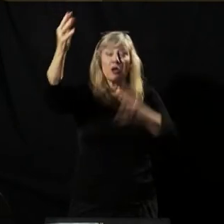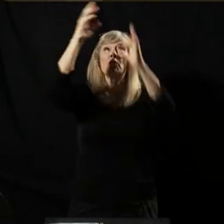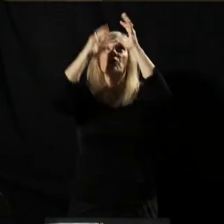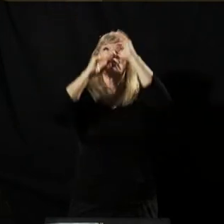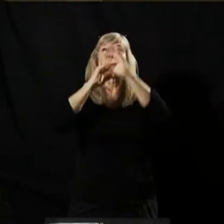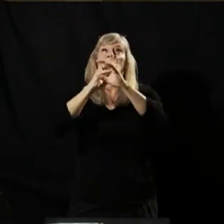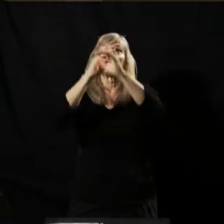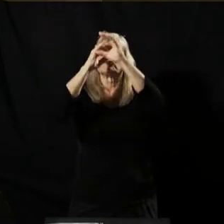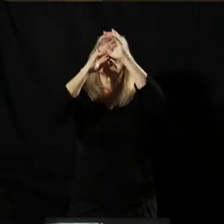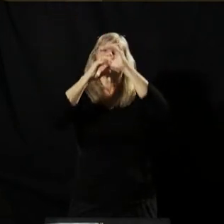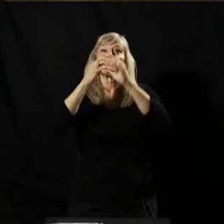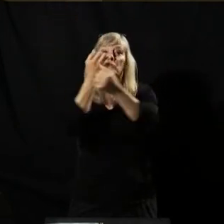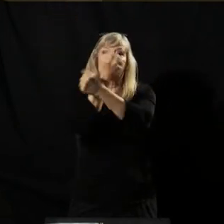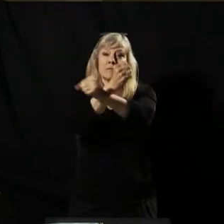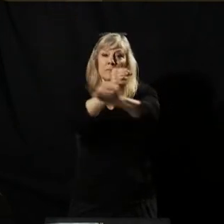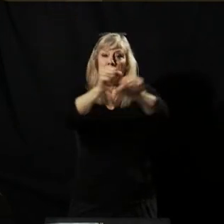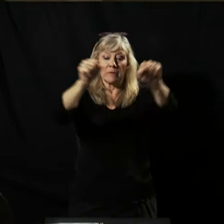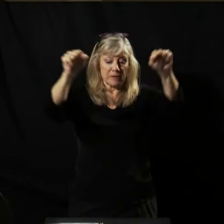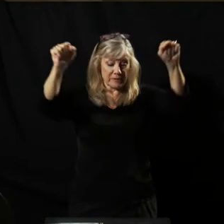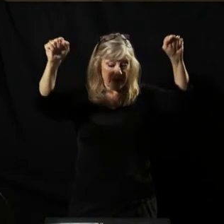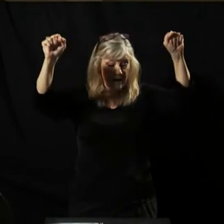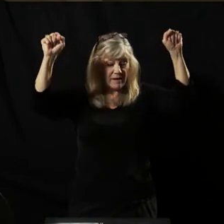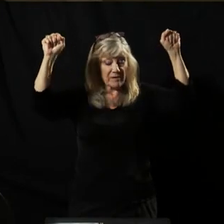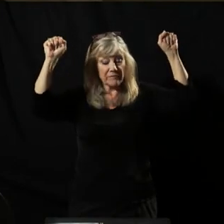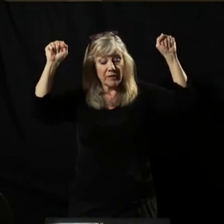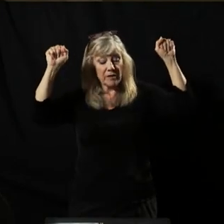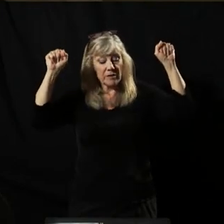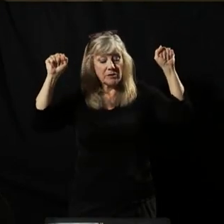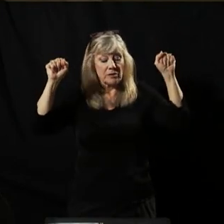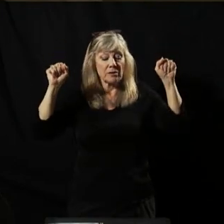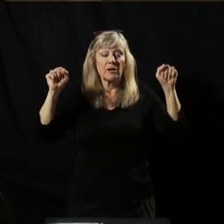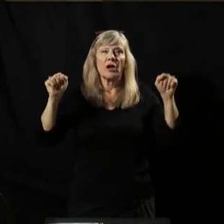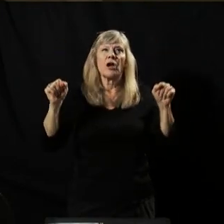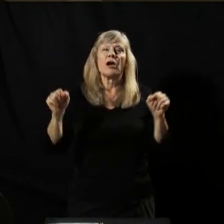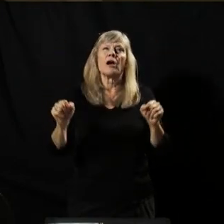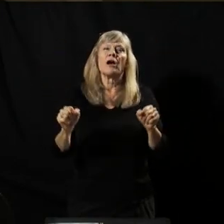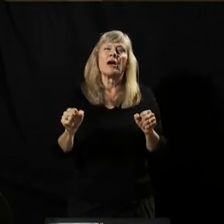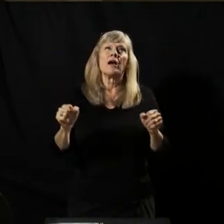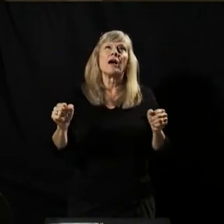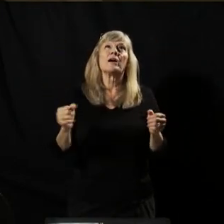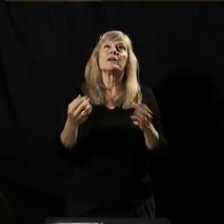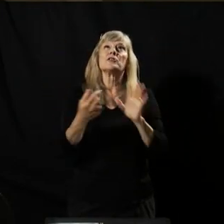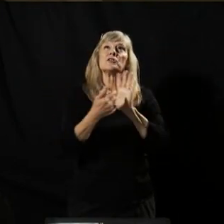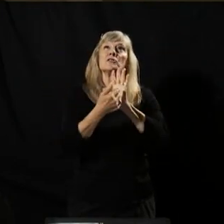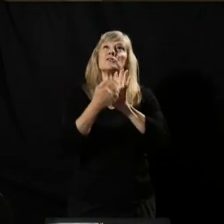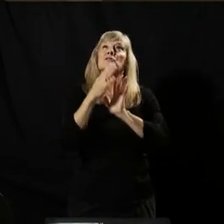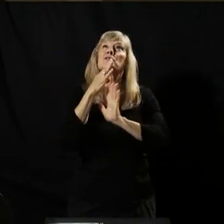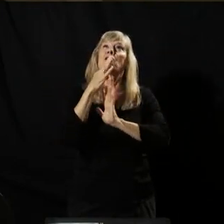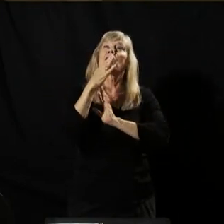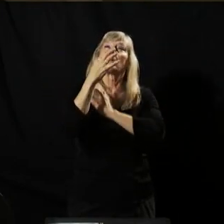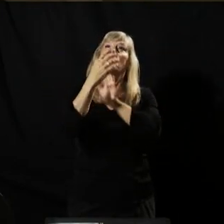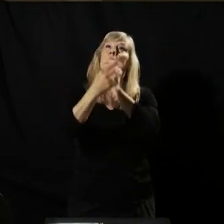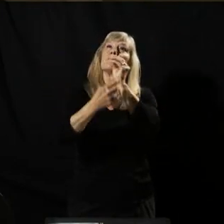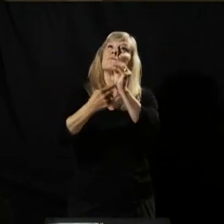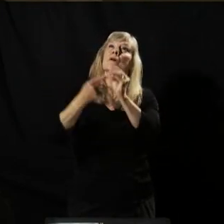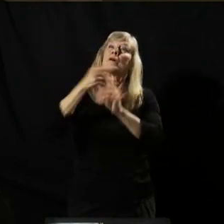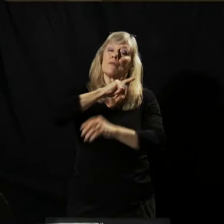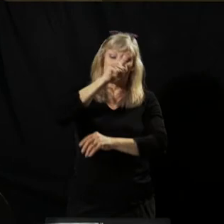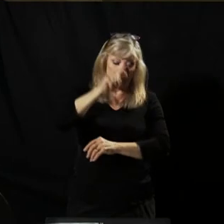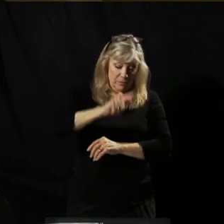of salvation sound aloud our mighty King's